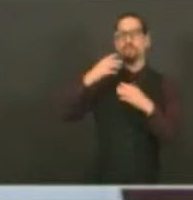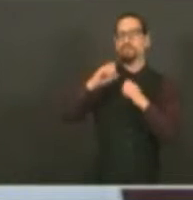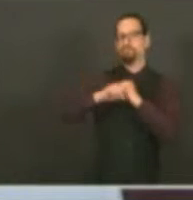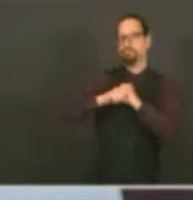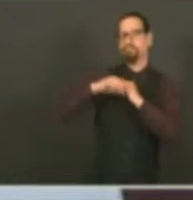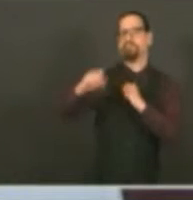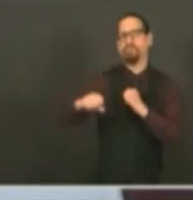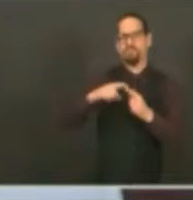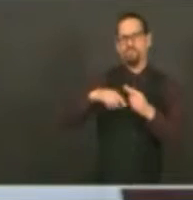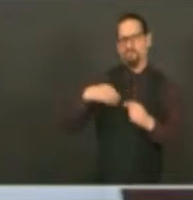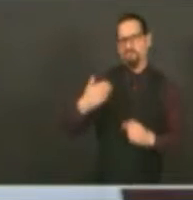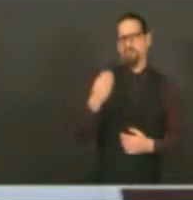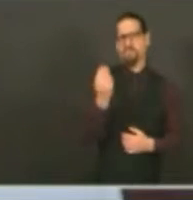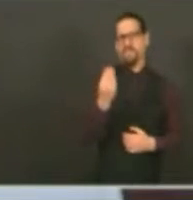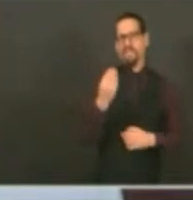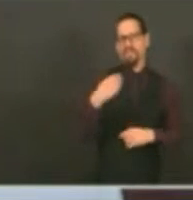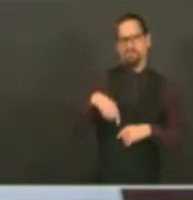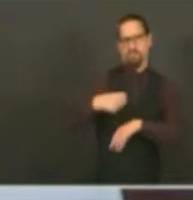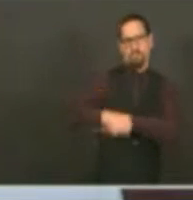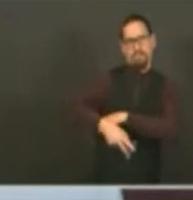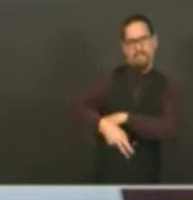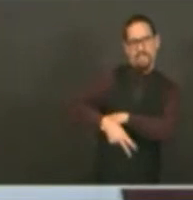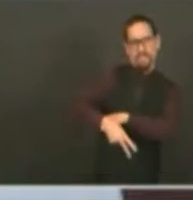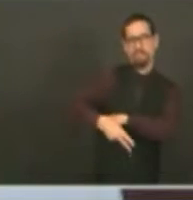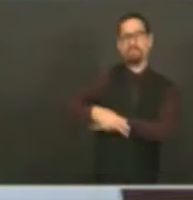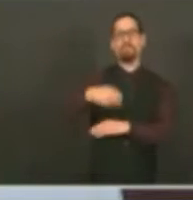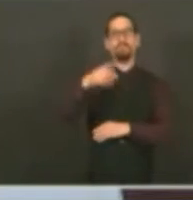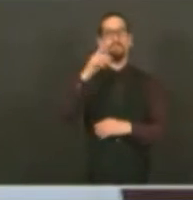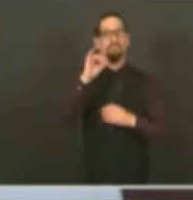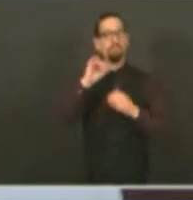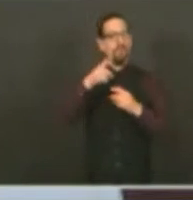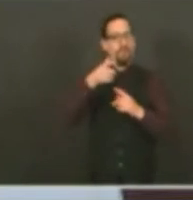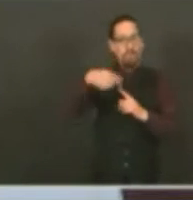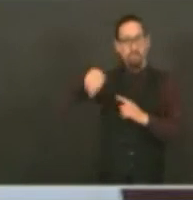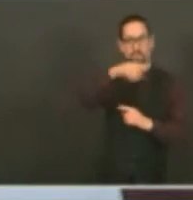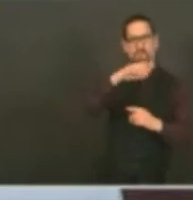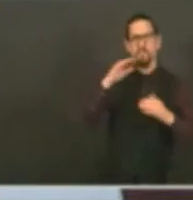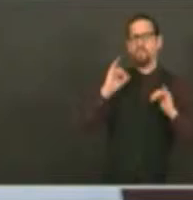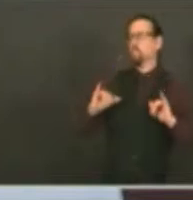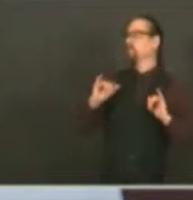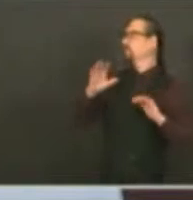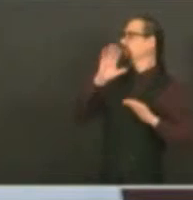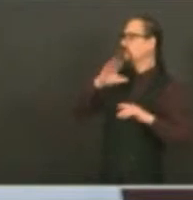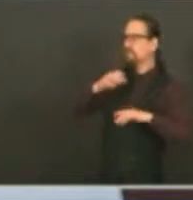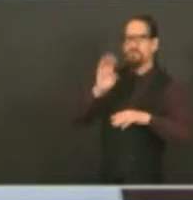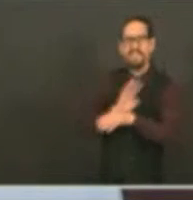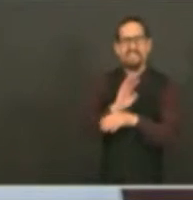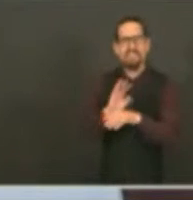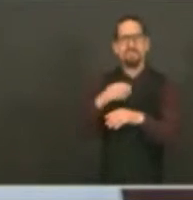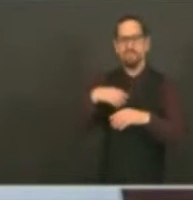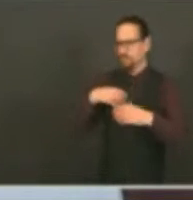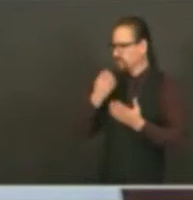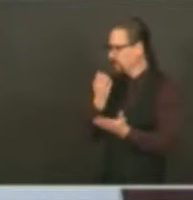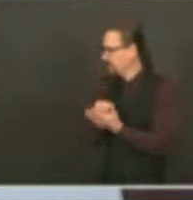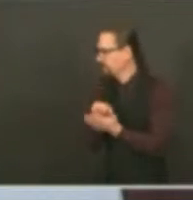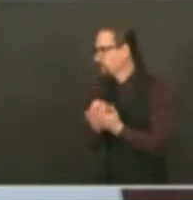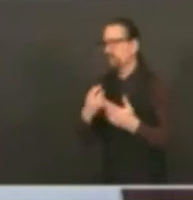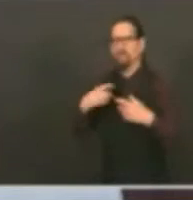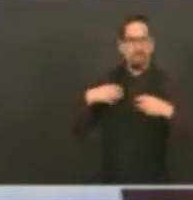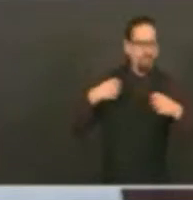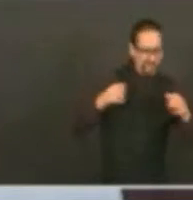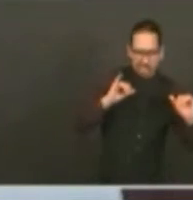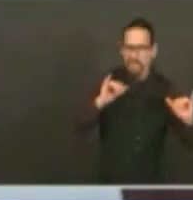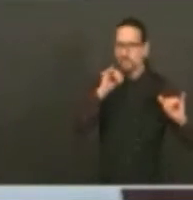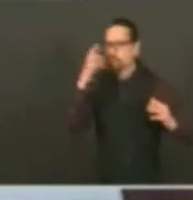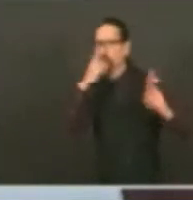So if you're one of the businesses that's affected by this pause, you haven't yet had a chance to apply, we're extending the